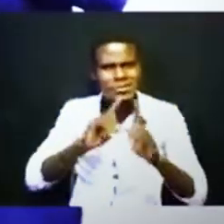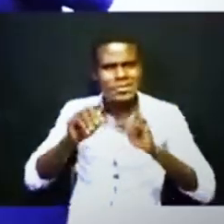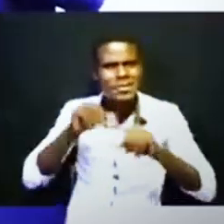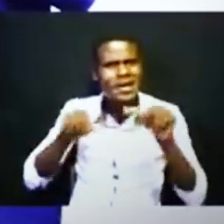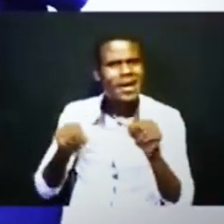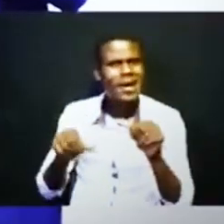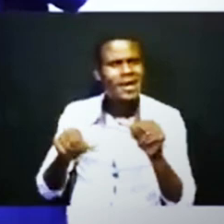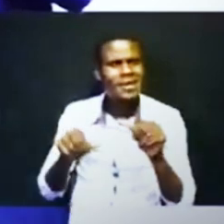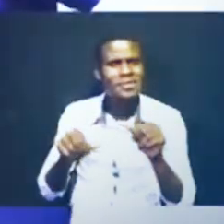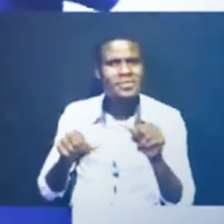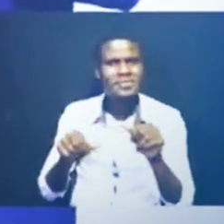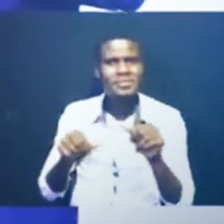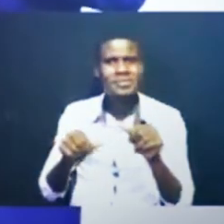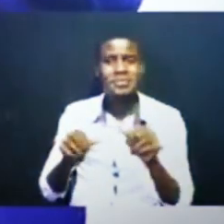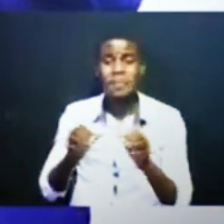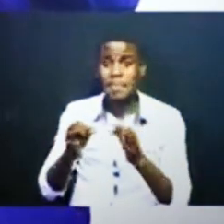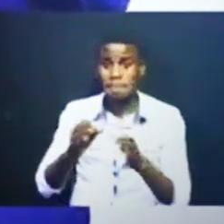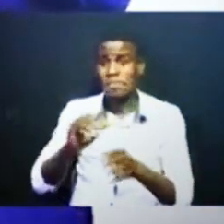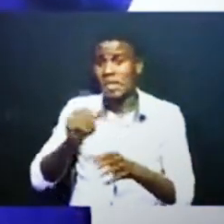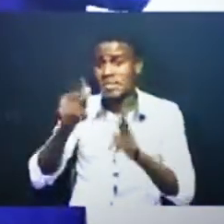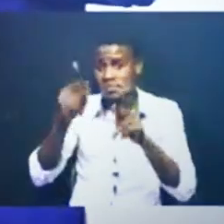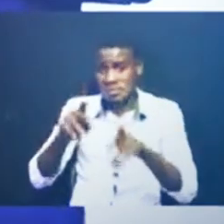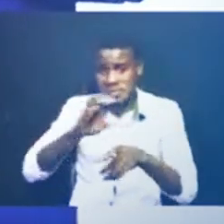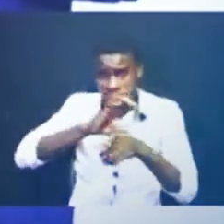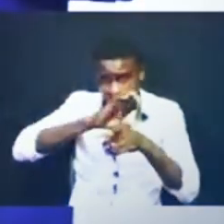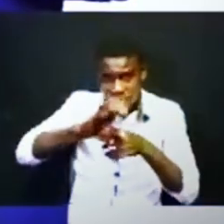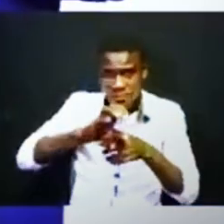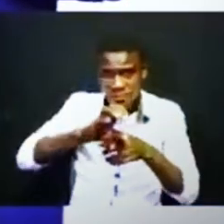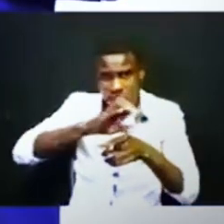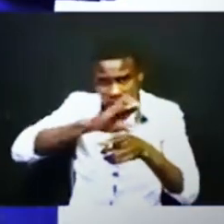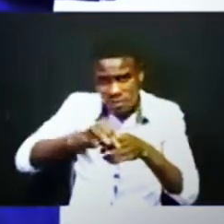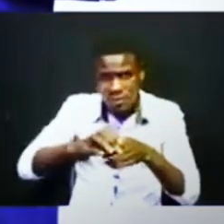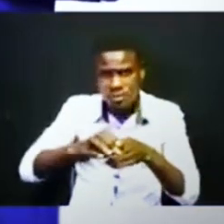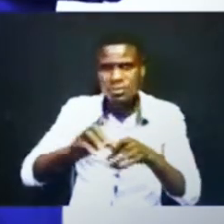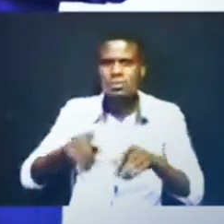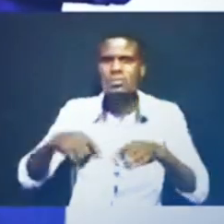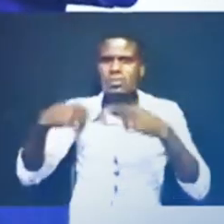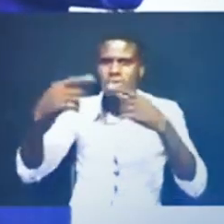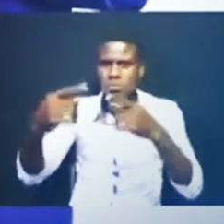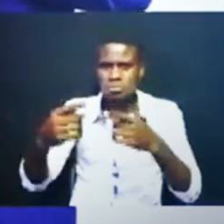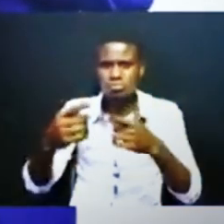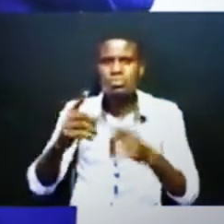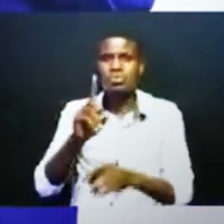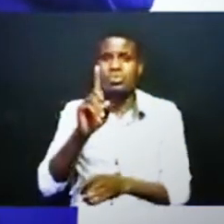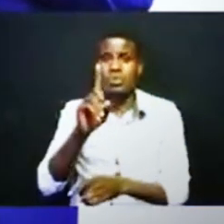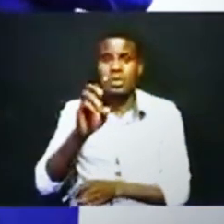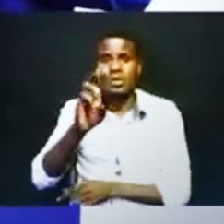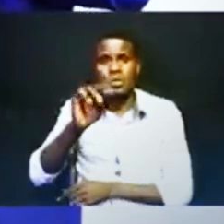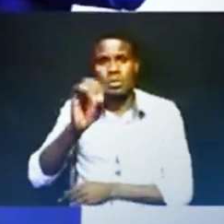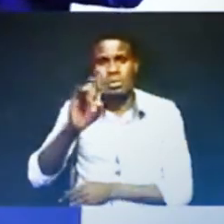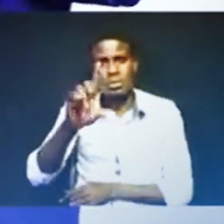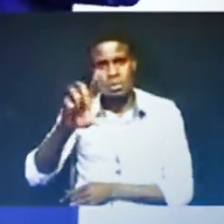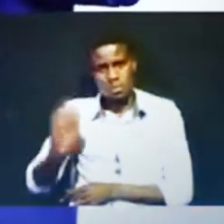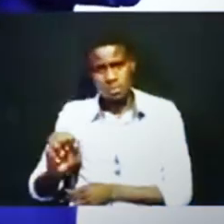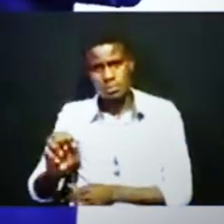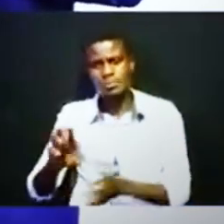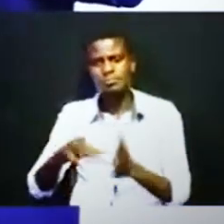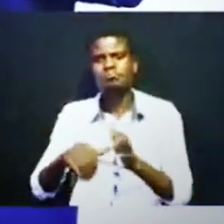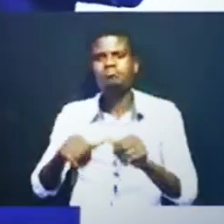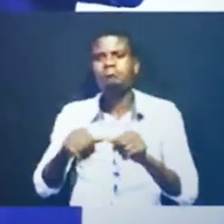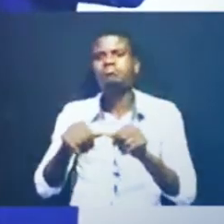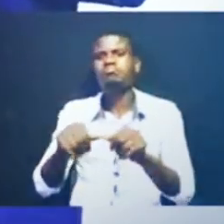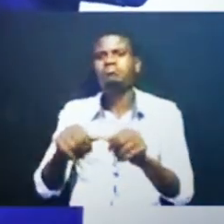jiri. If anyone forces you to go 1 mile, go with them 2 miles.